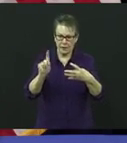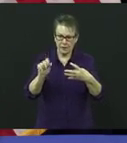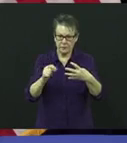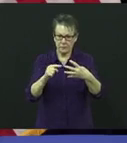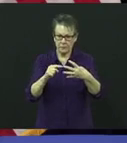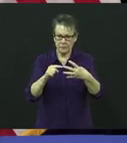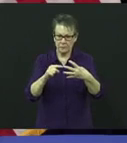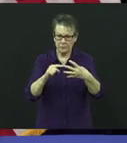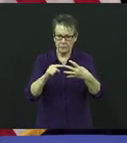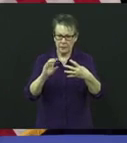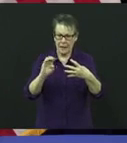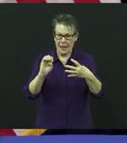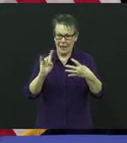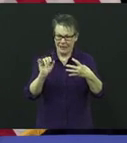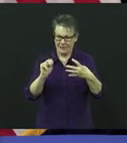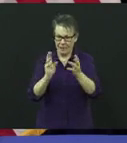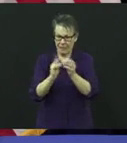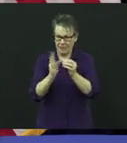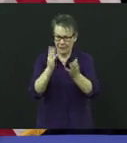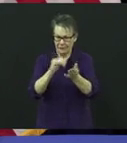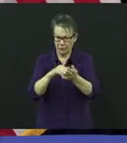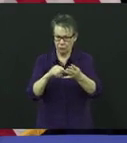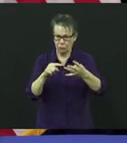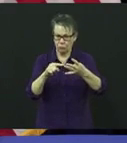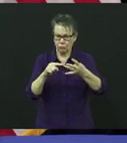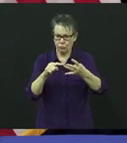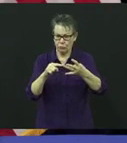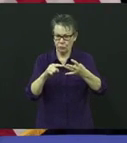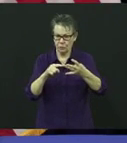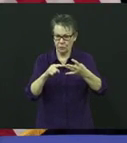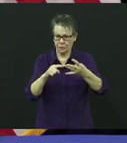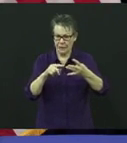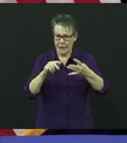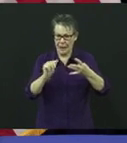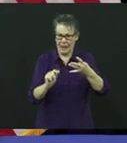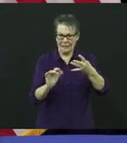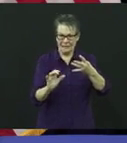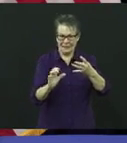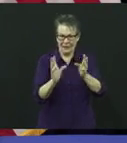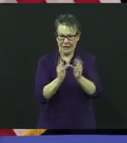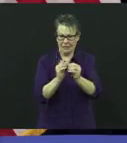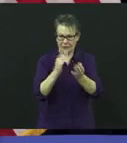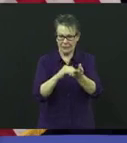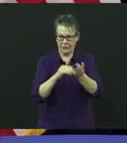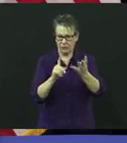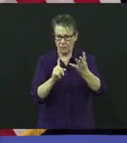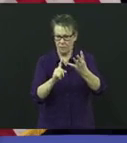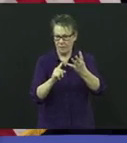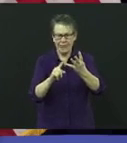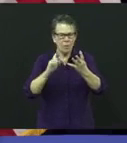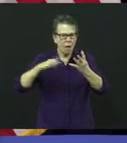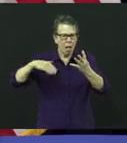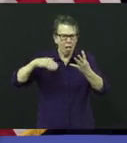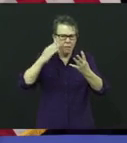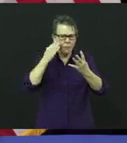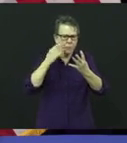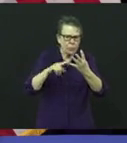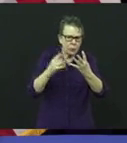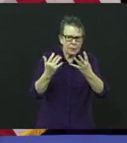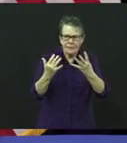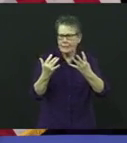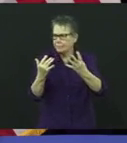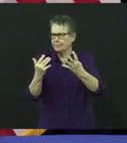Mark. This is a question both for Governor Murphy and for Commissioner Persicilli. Essentially,